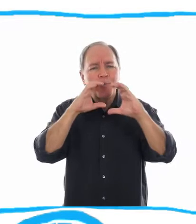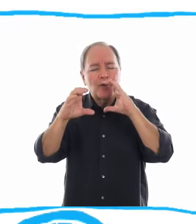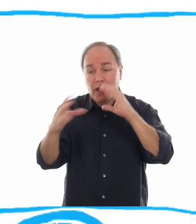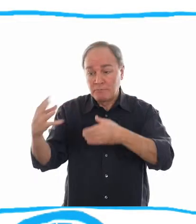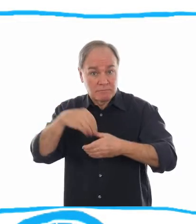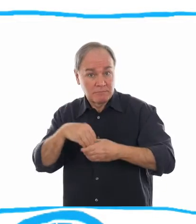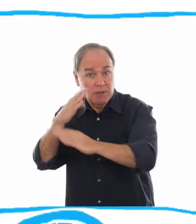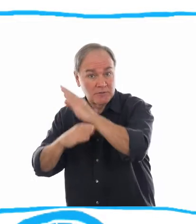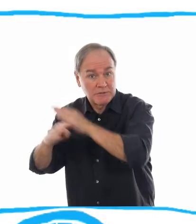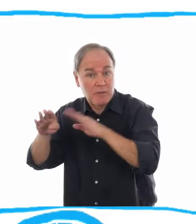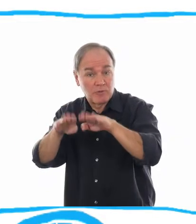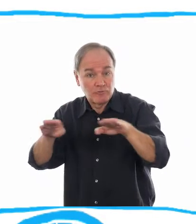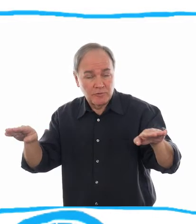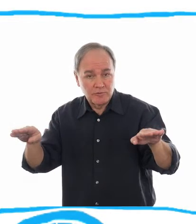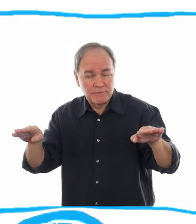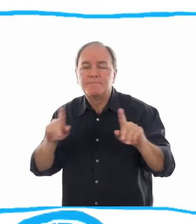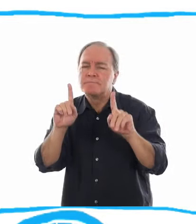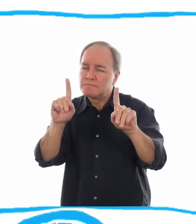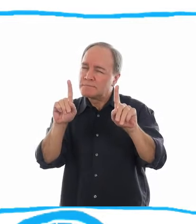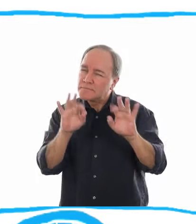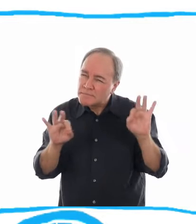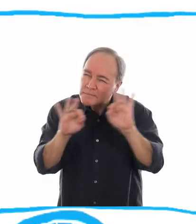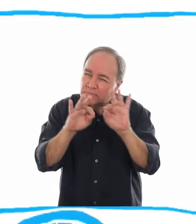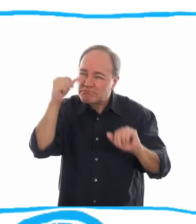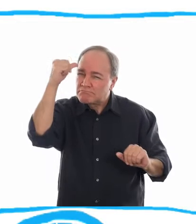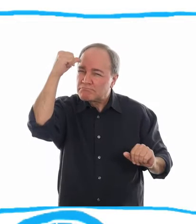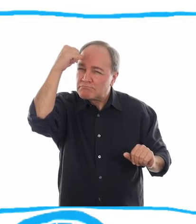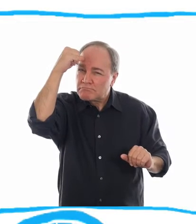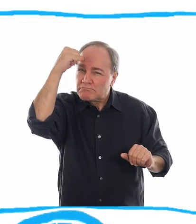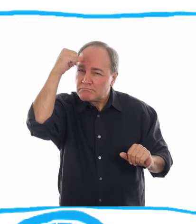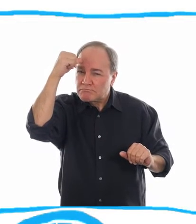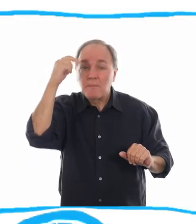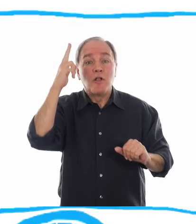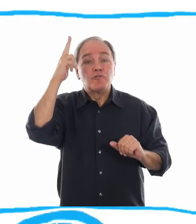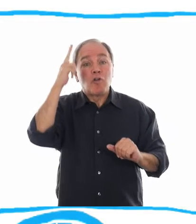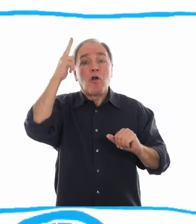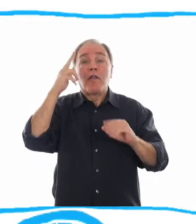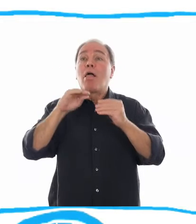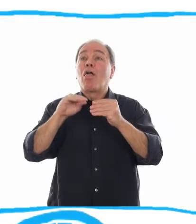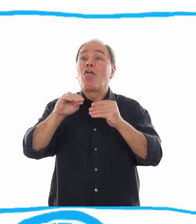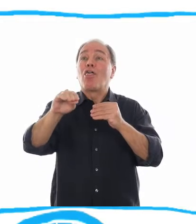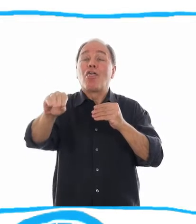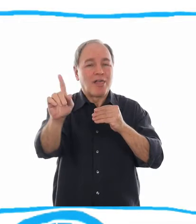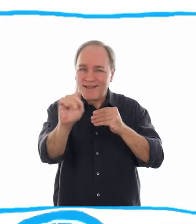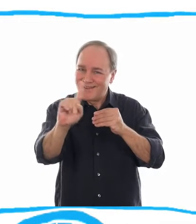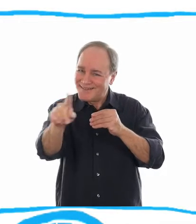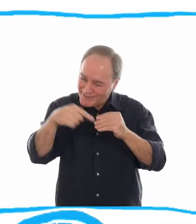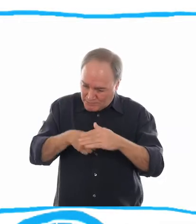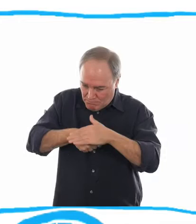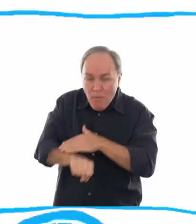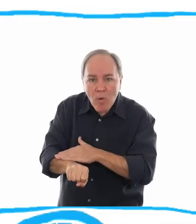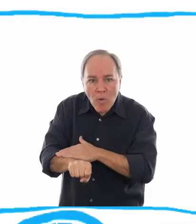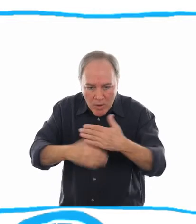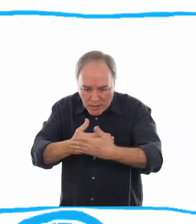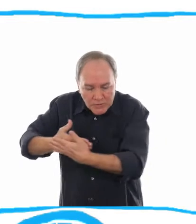disabled. Well, the most important thing is for all of us to remember that we need to start at the earliest age